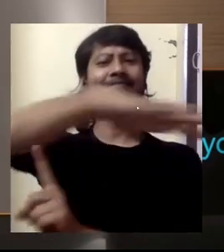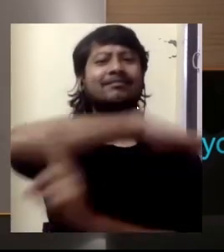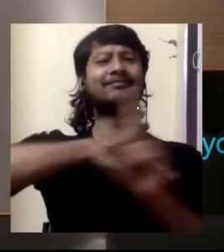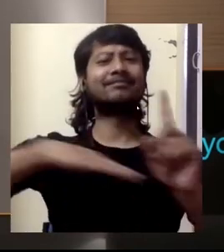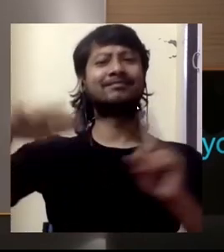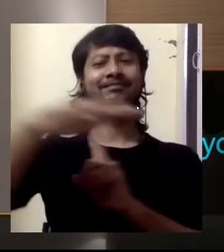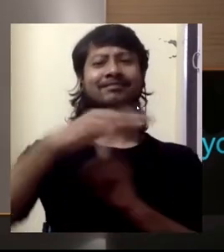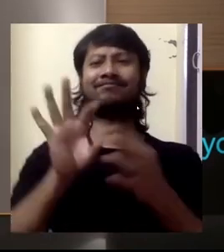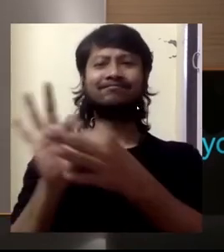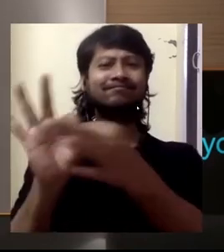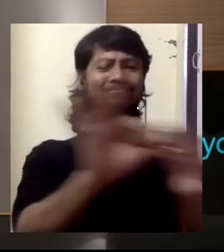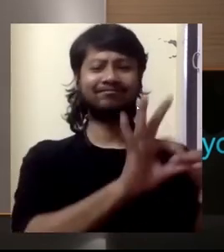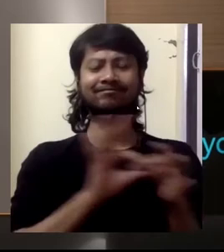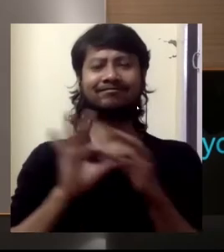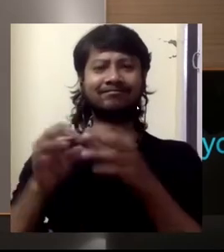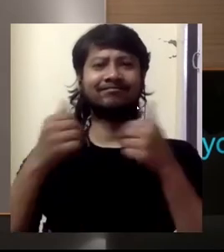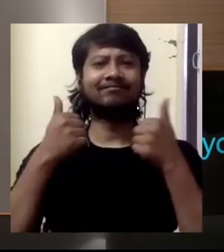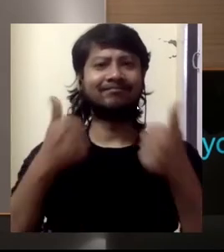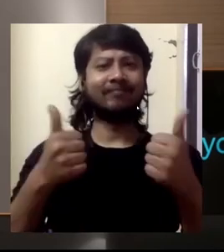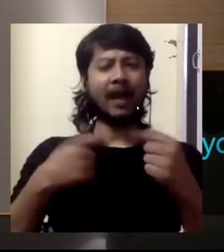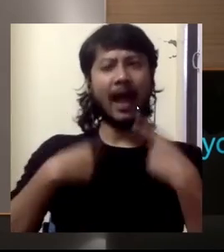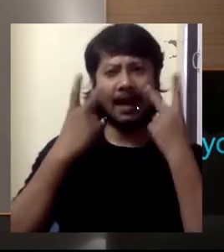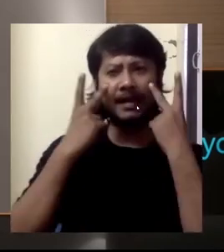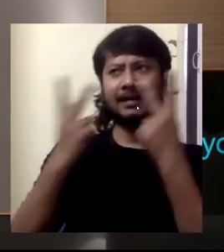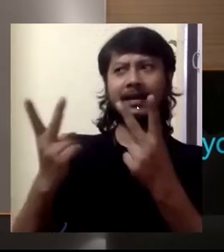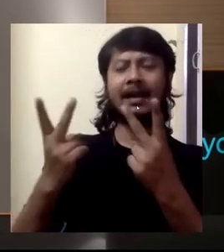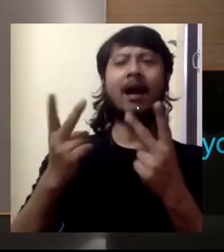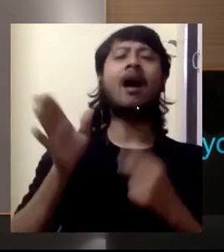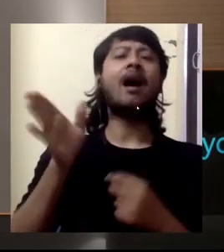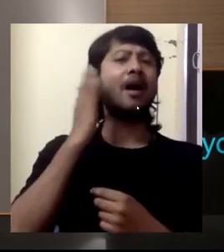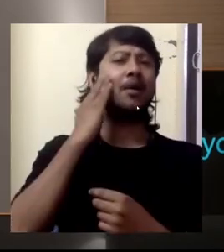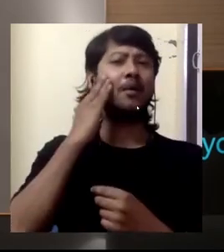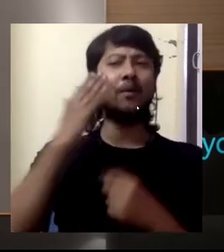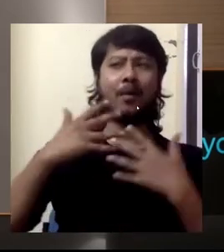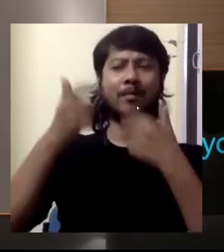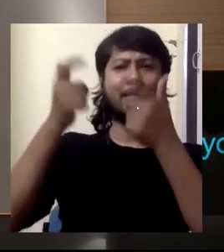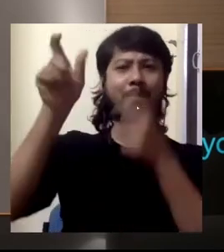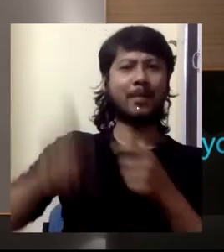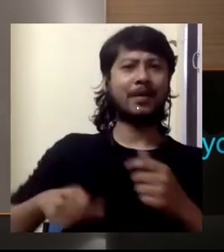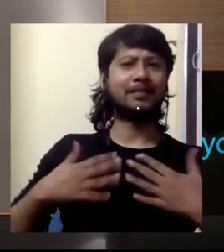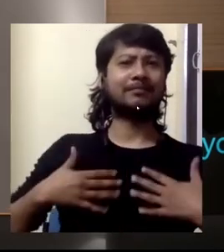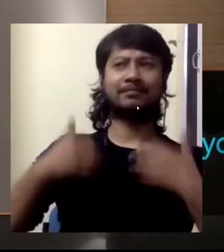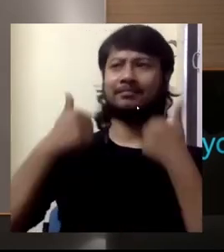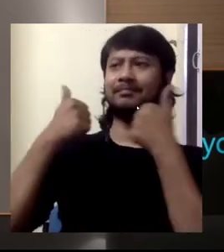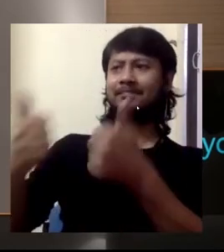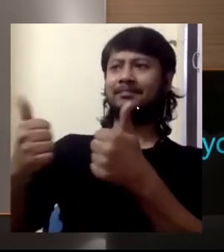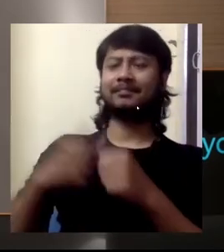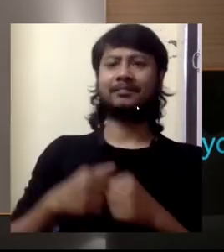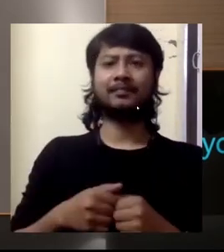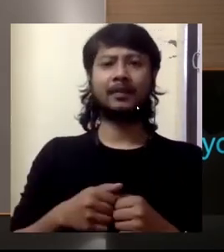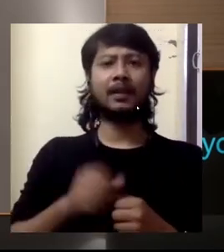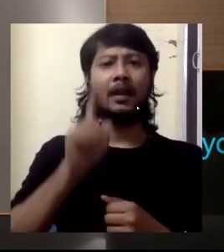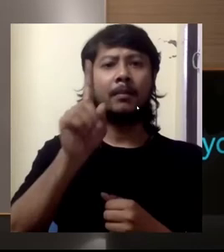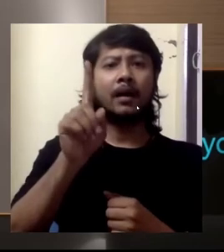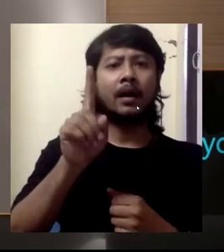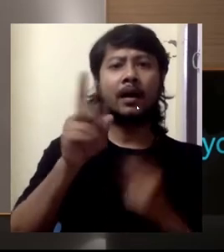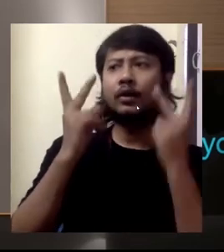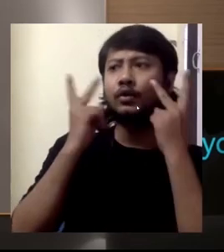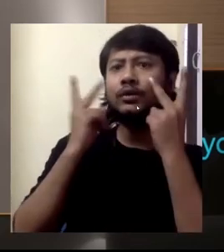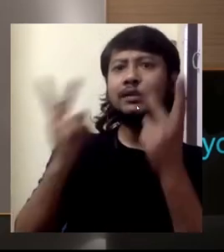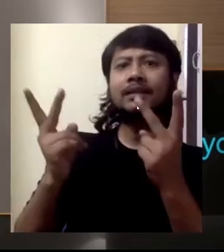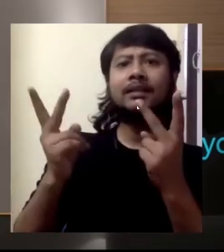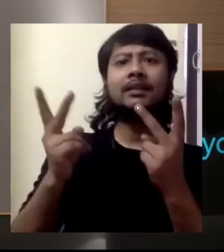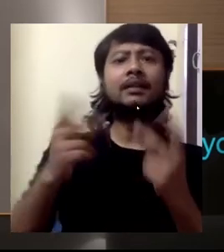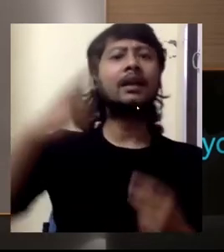can recognize it in its fullness. But oftentimes, we are only looking at the challenges of mental illness. You look at depression, you look